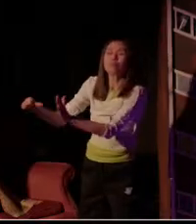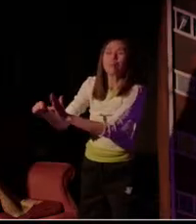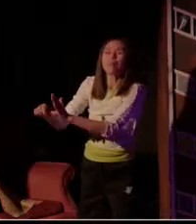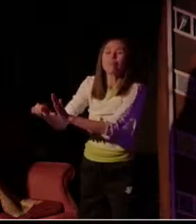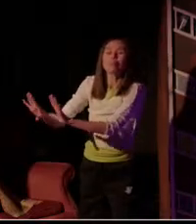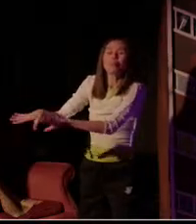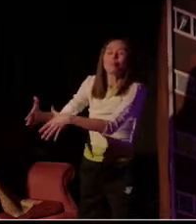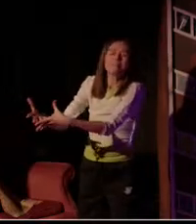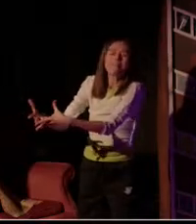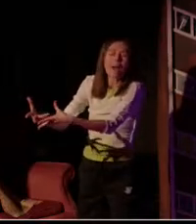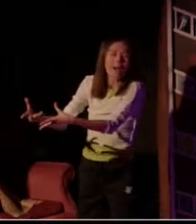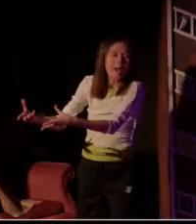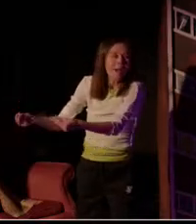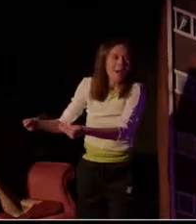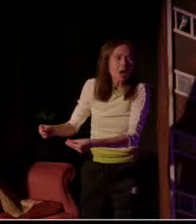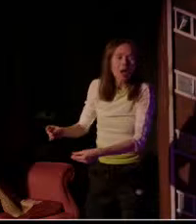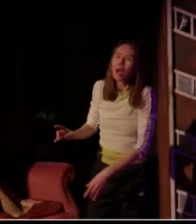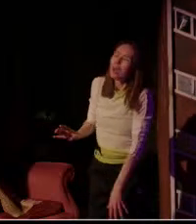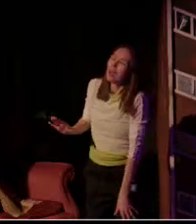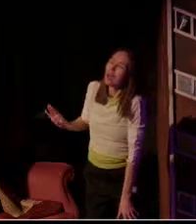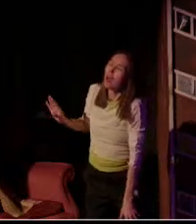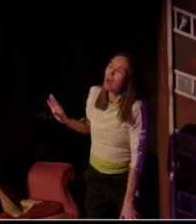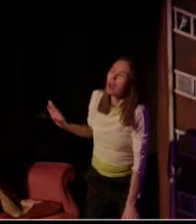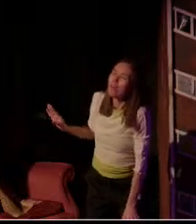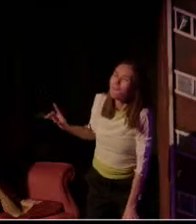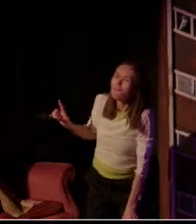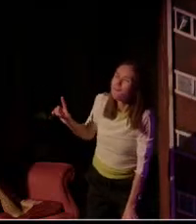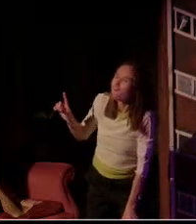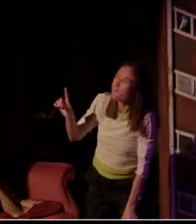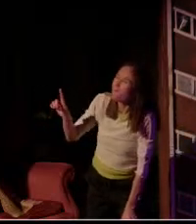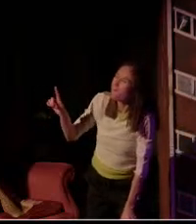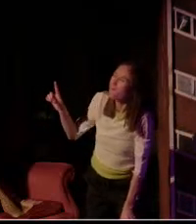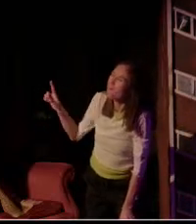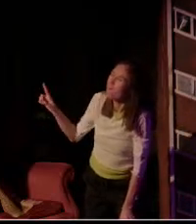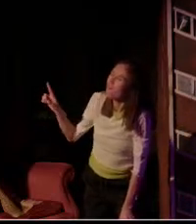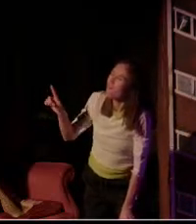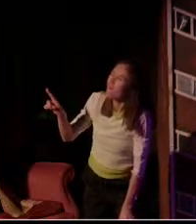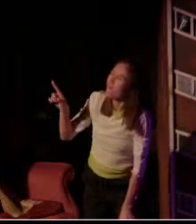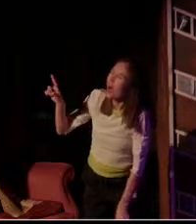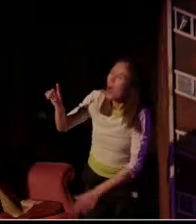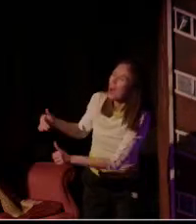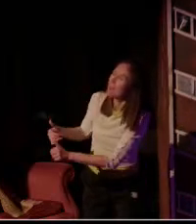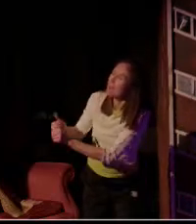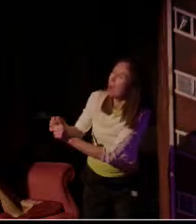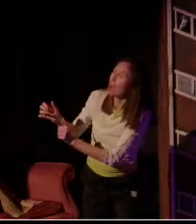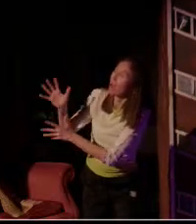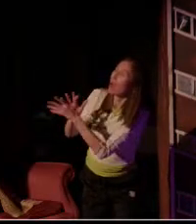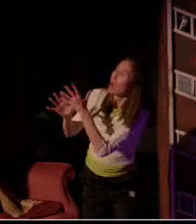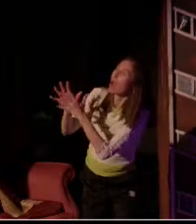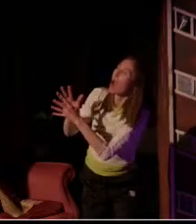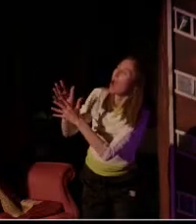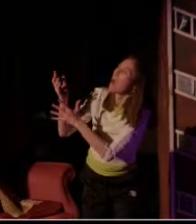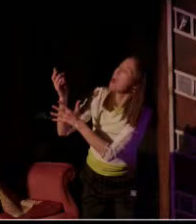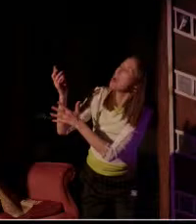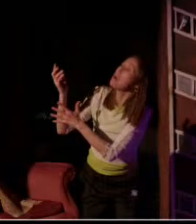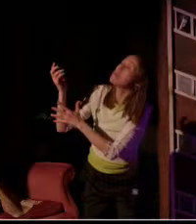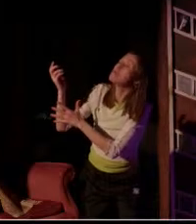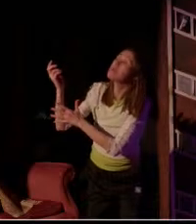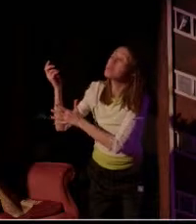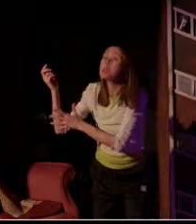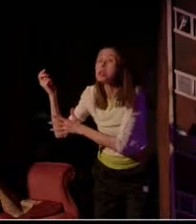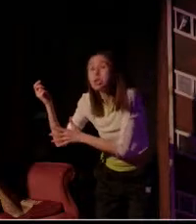I think one of these might be true. I think misfortune